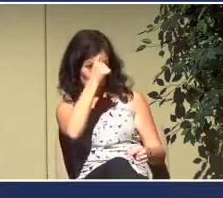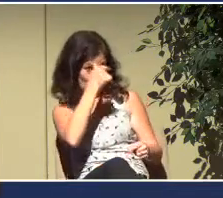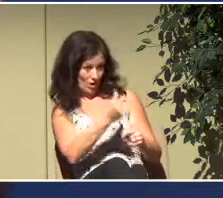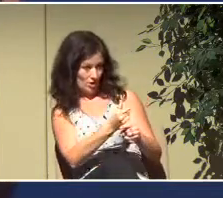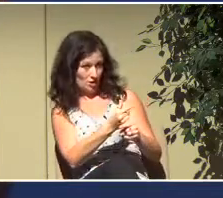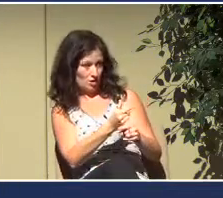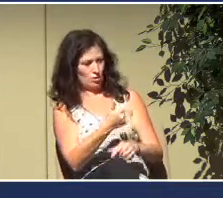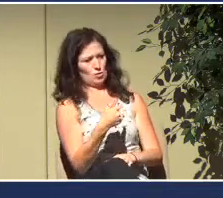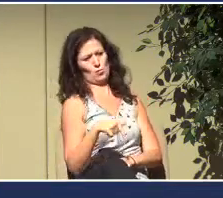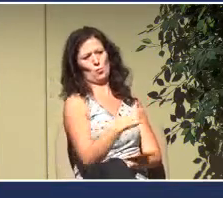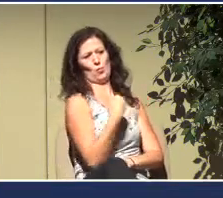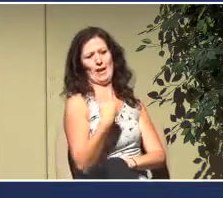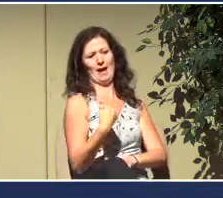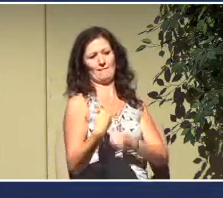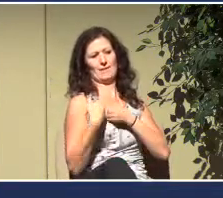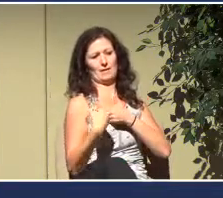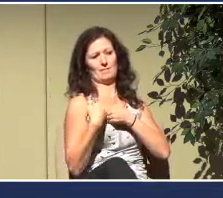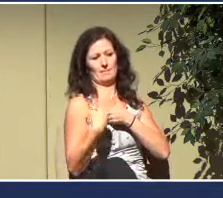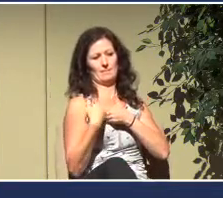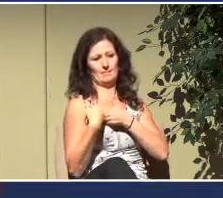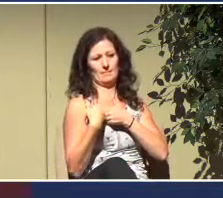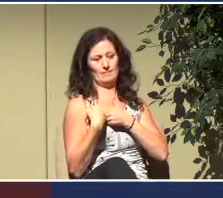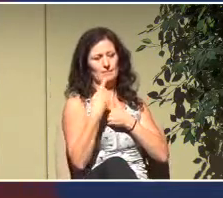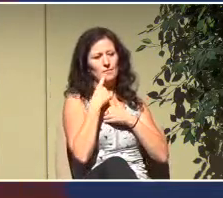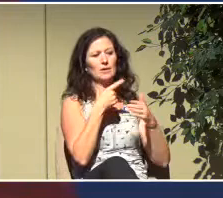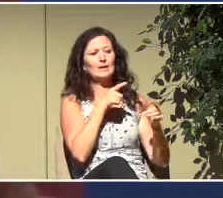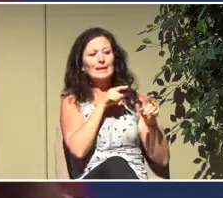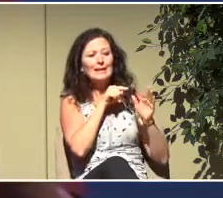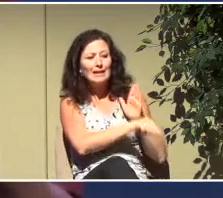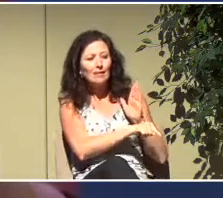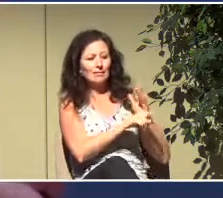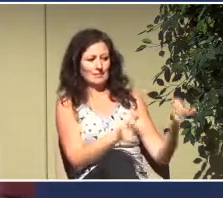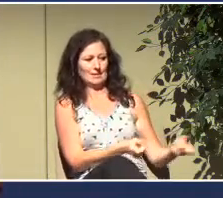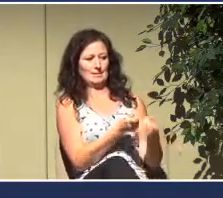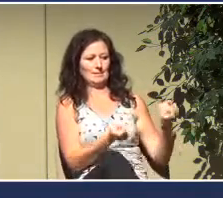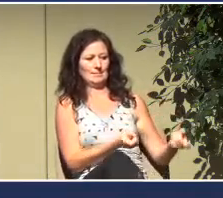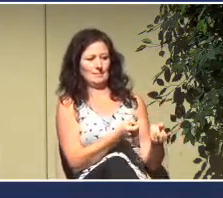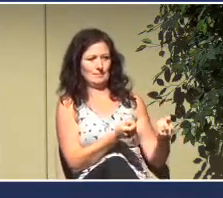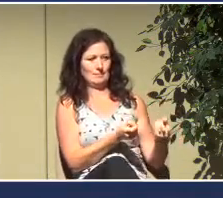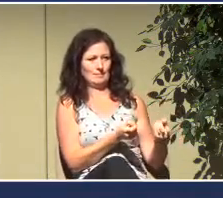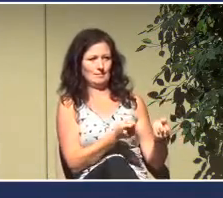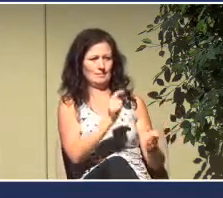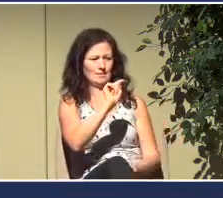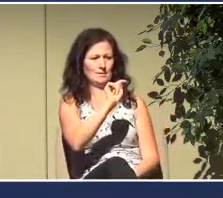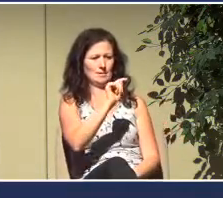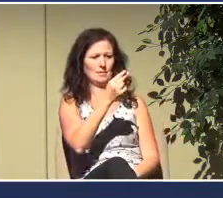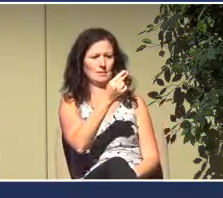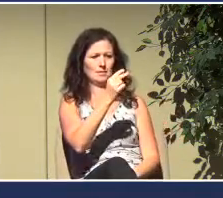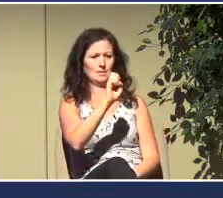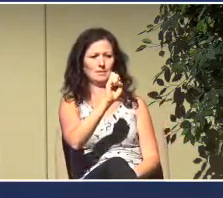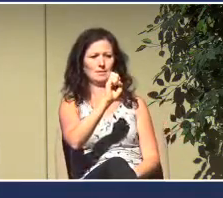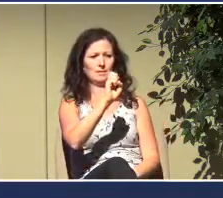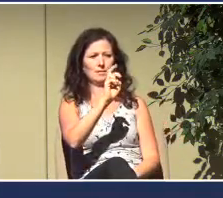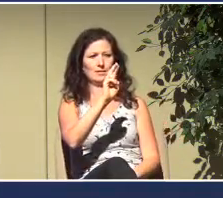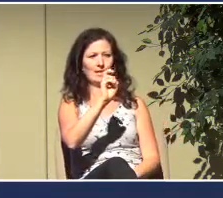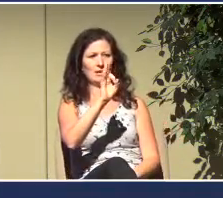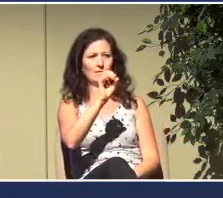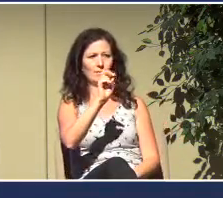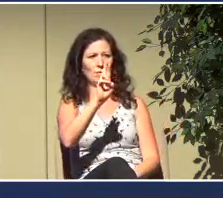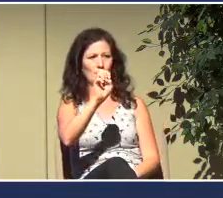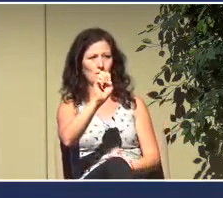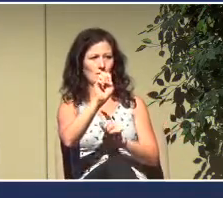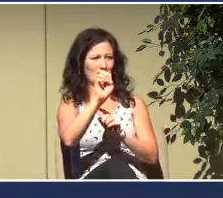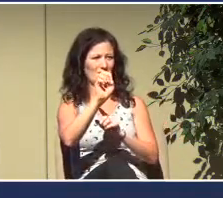Our obligation is basically to kill sin, as you'll see. He says, therefore, because whenever you see a therefore in the text, you got to wonder what the therefore is there